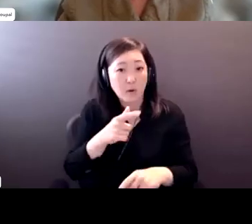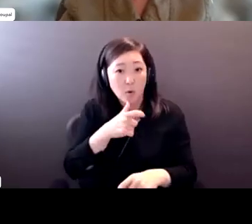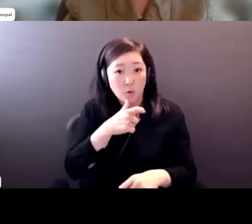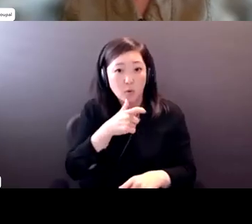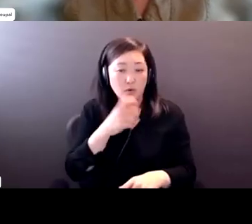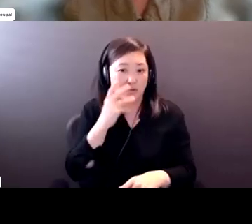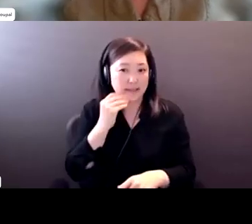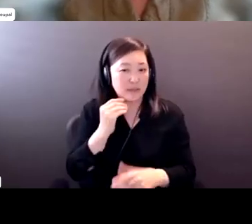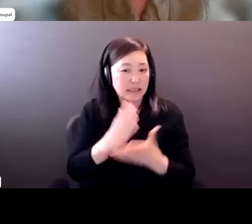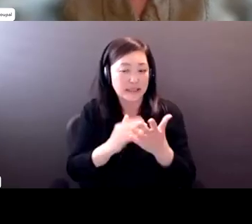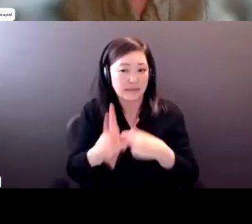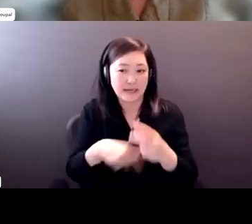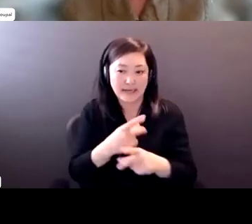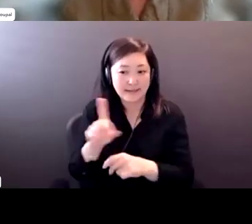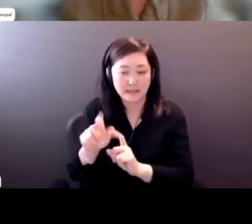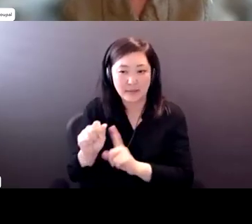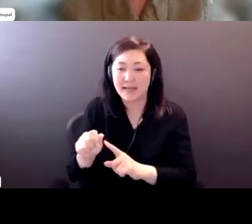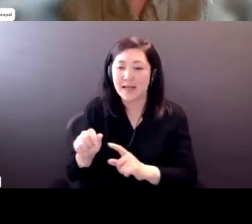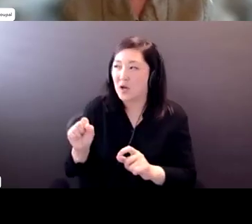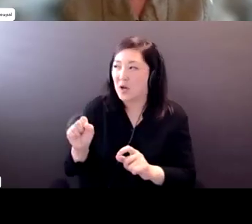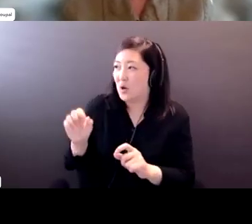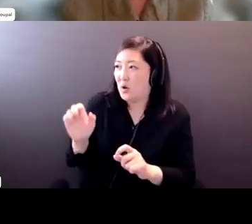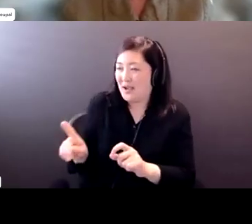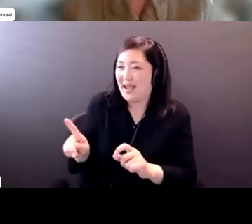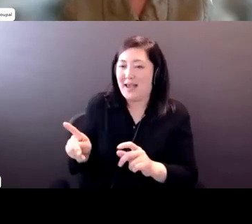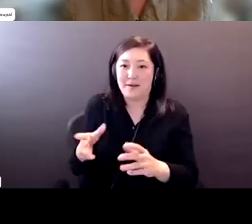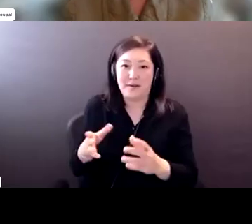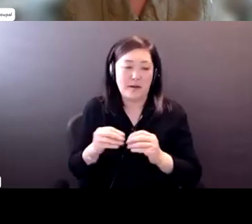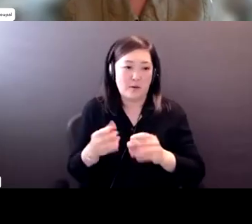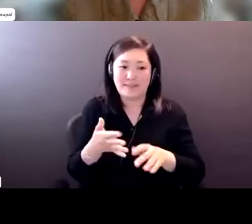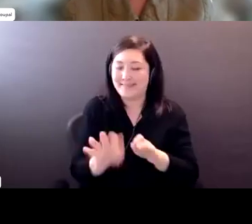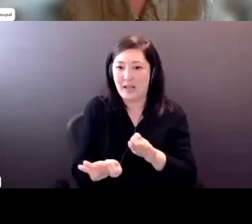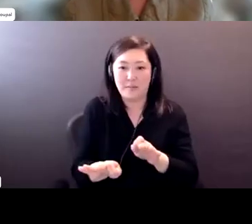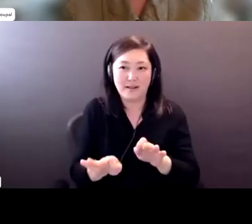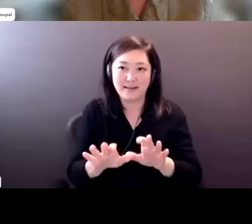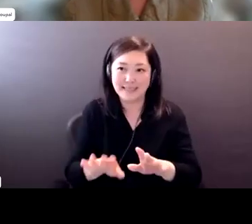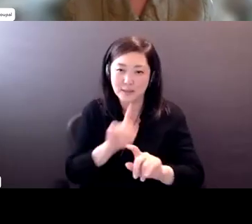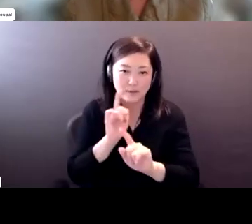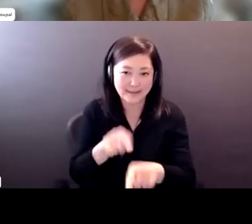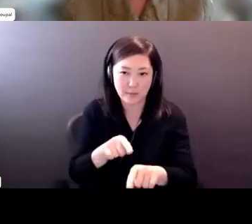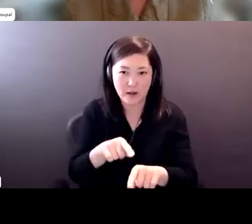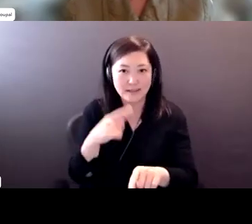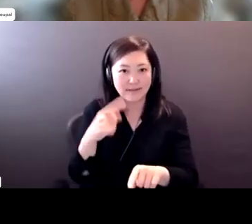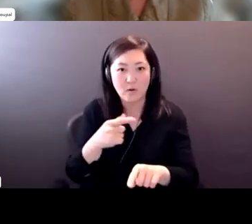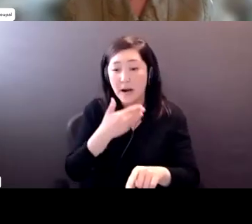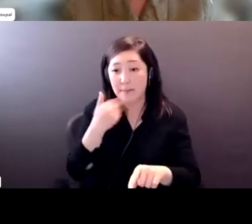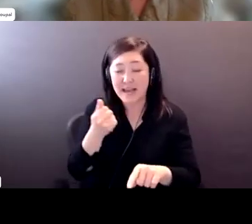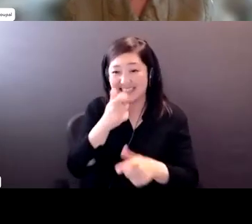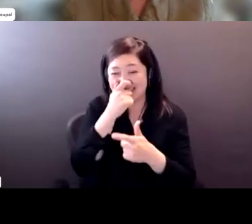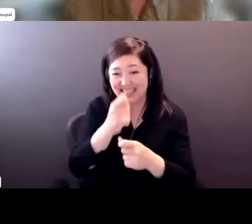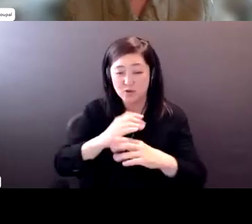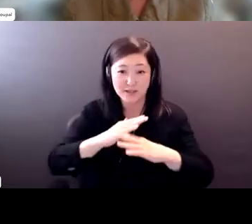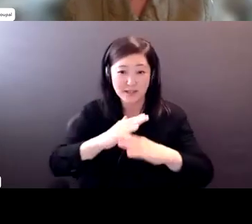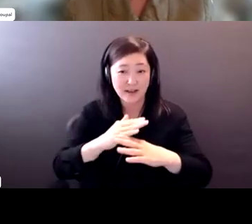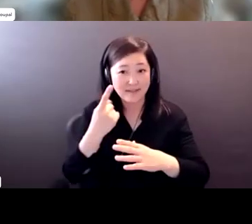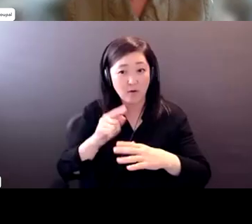my streamlined best interest Thank you. defense answer. So the short answer is that a best interest defense in